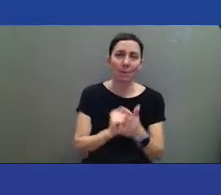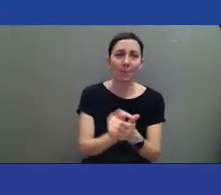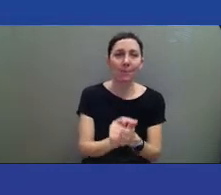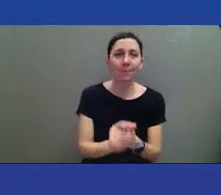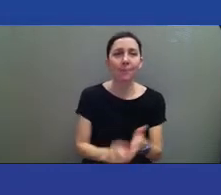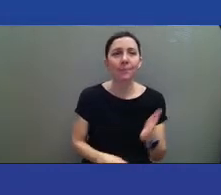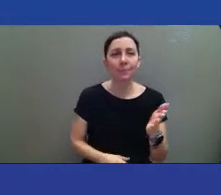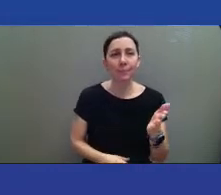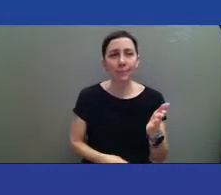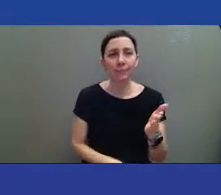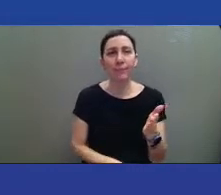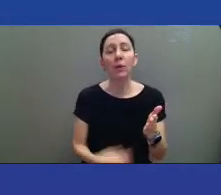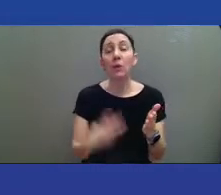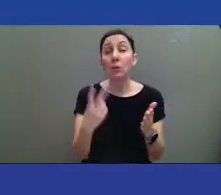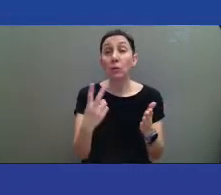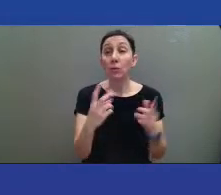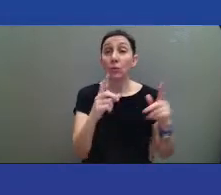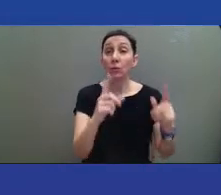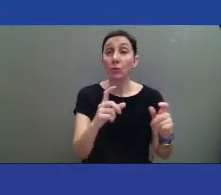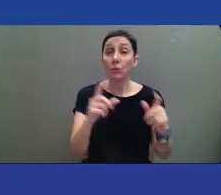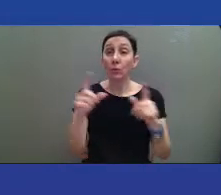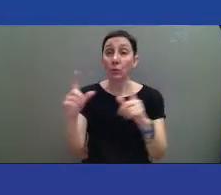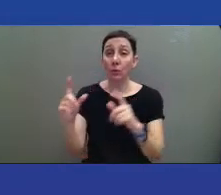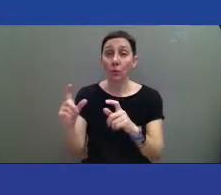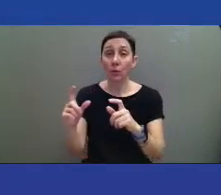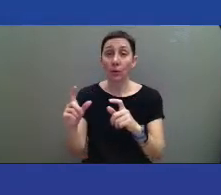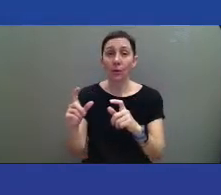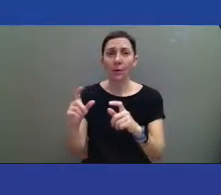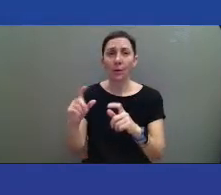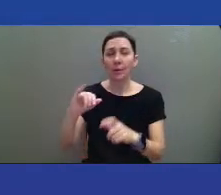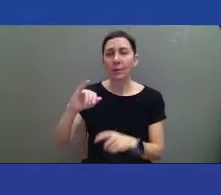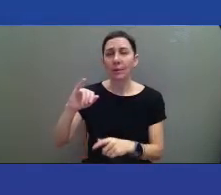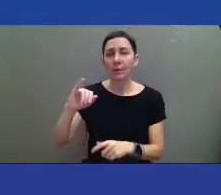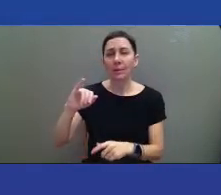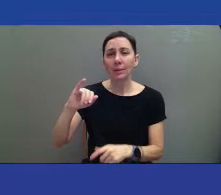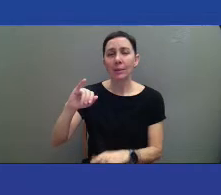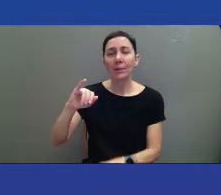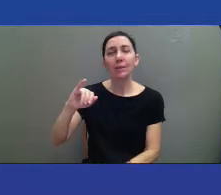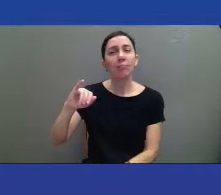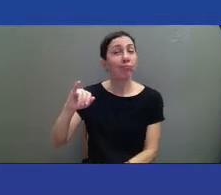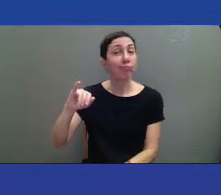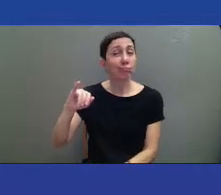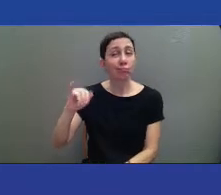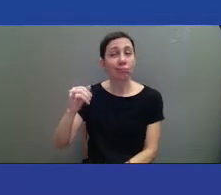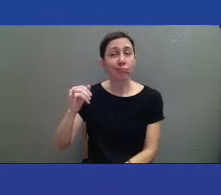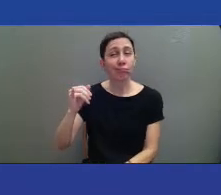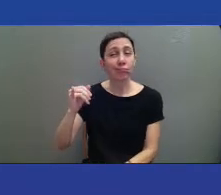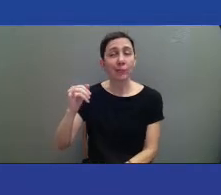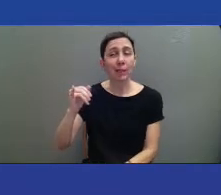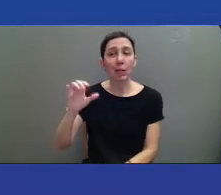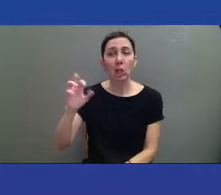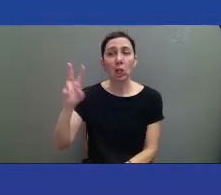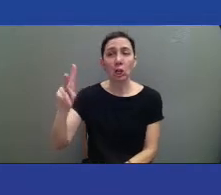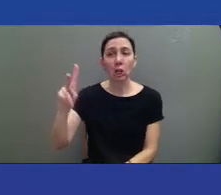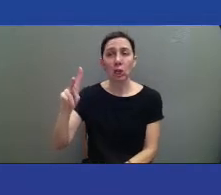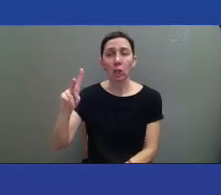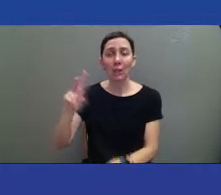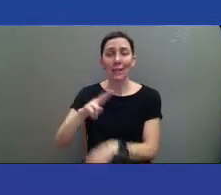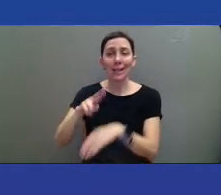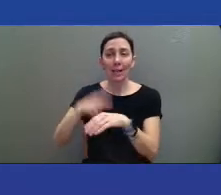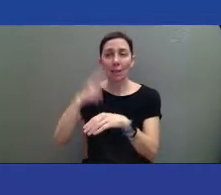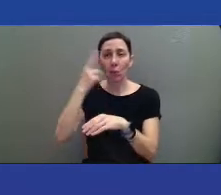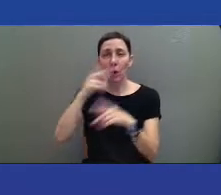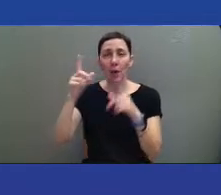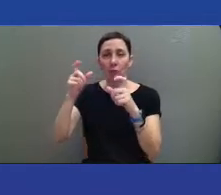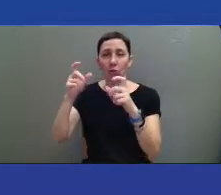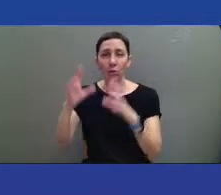So these are two photographs. They're both shot by Jimmy Clark, who's a Native Hawaiian photographer. Both images are two